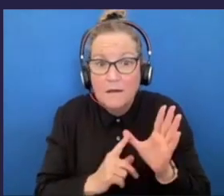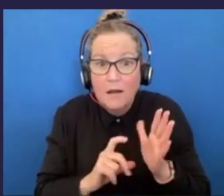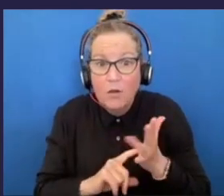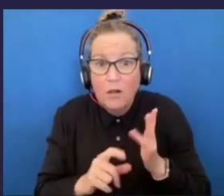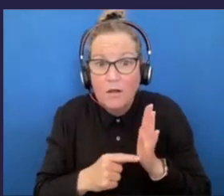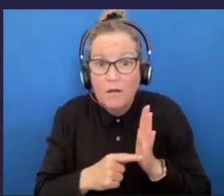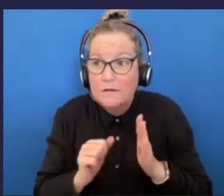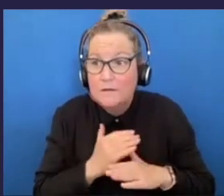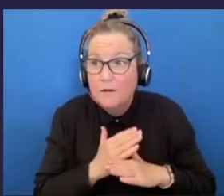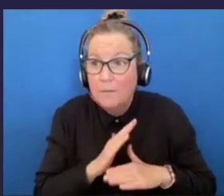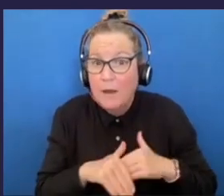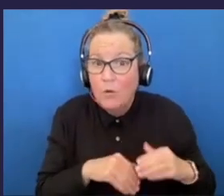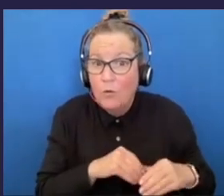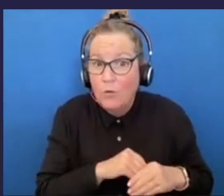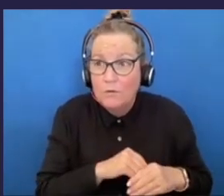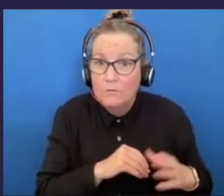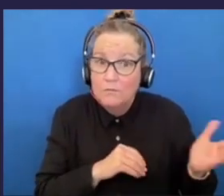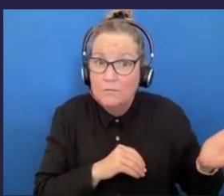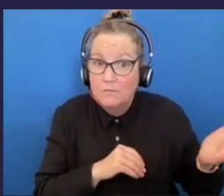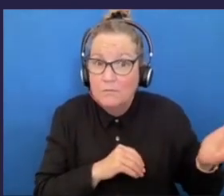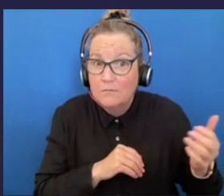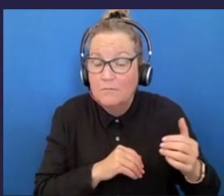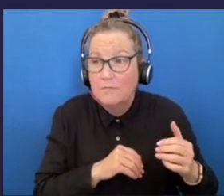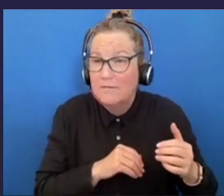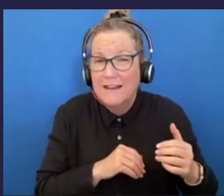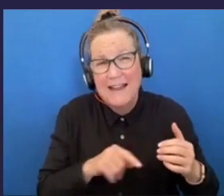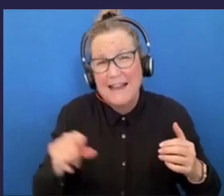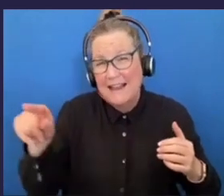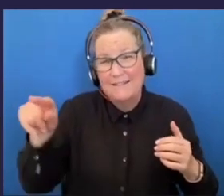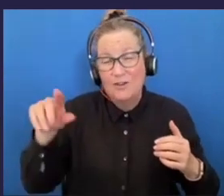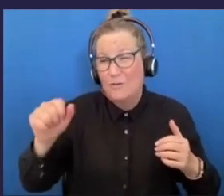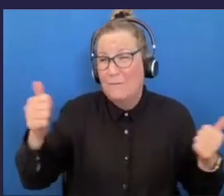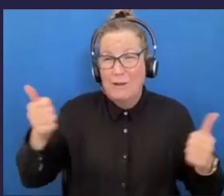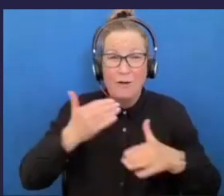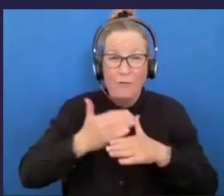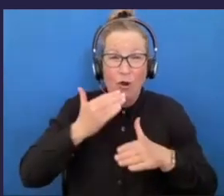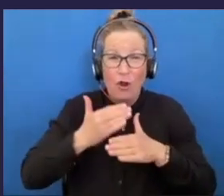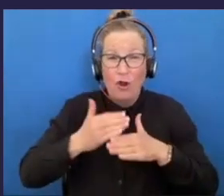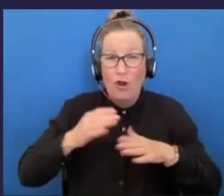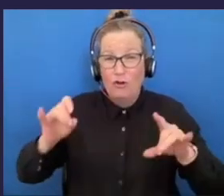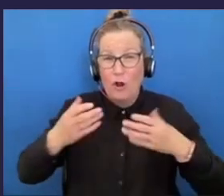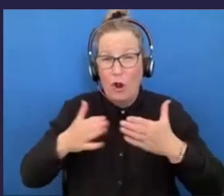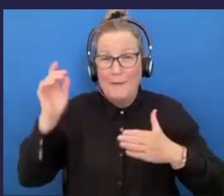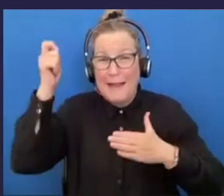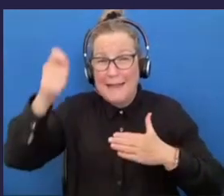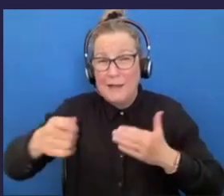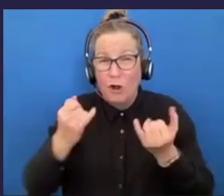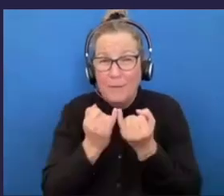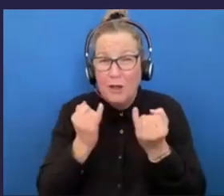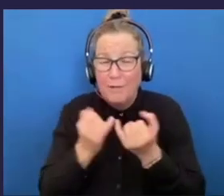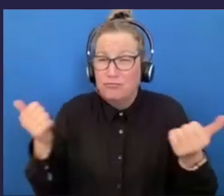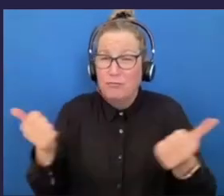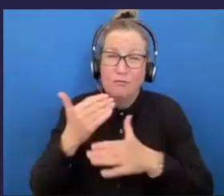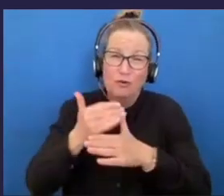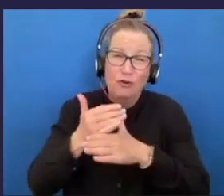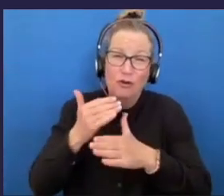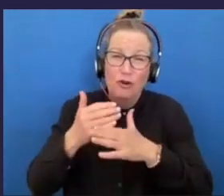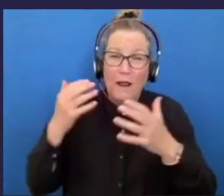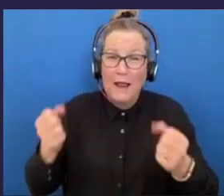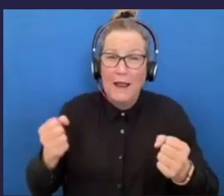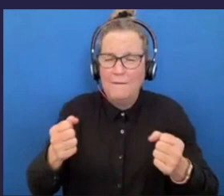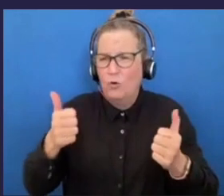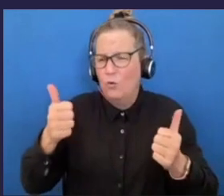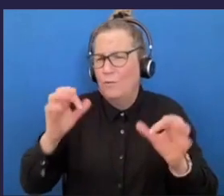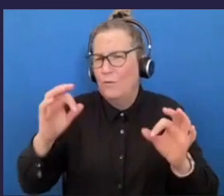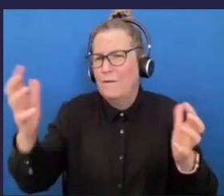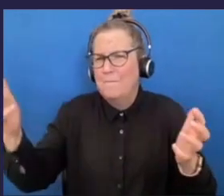So we think, and we know that you have a lot of work to be done at the Australian Open. So we actually think this would be a great match for you and for SFE. So we're never going